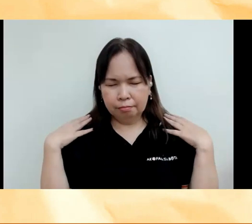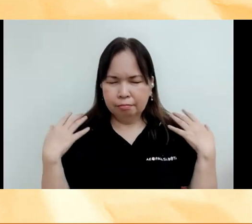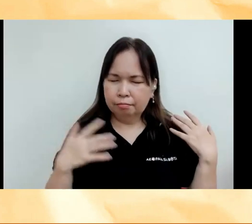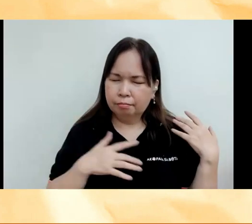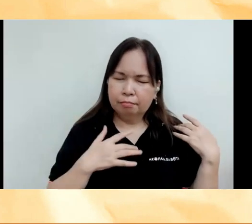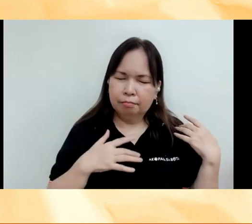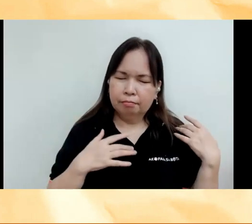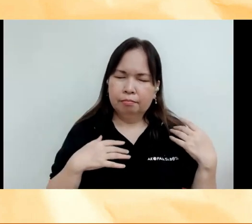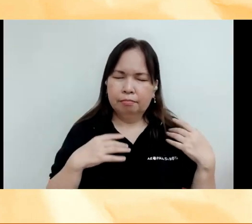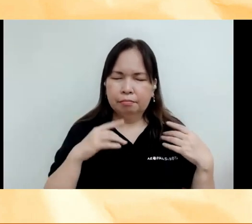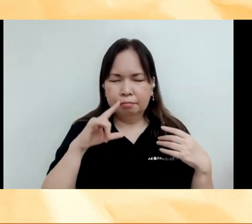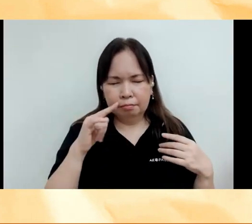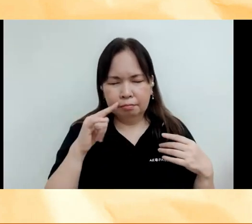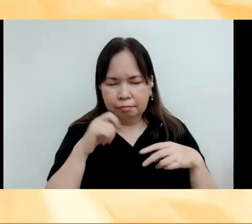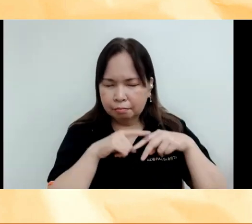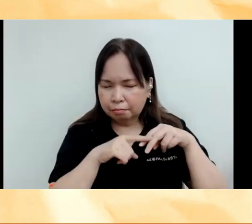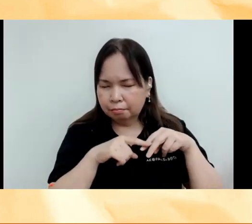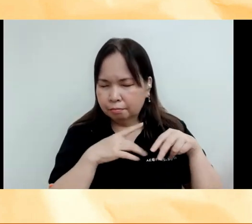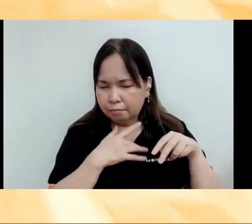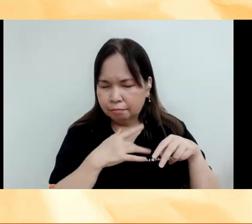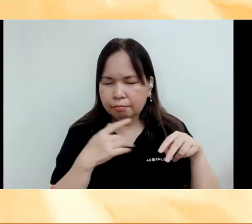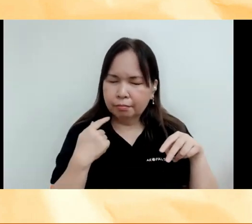your legs?